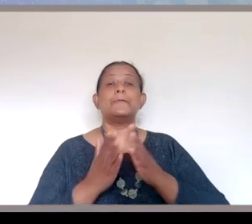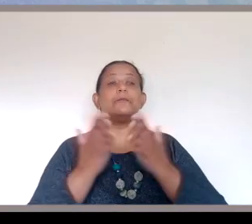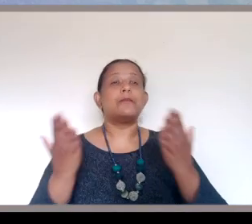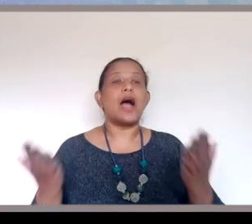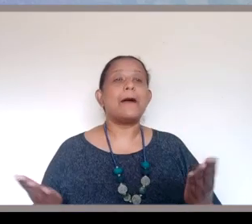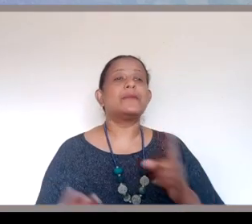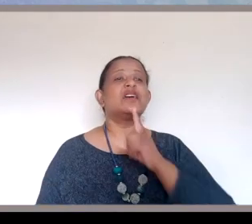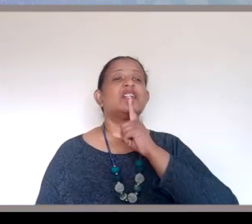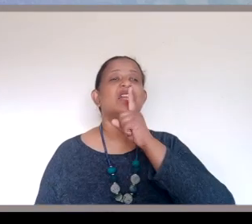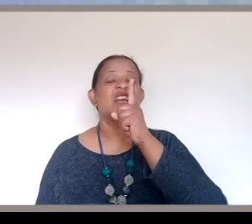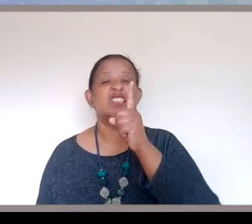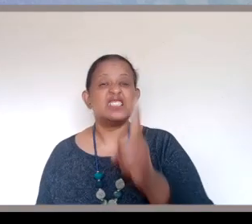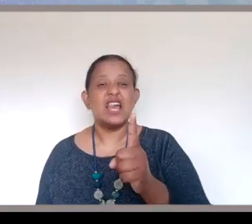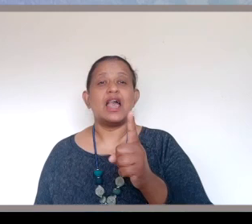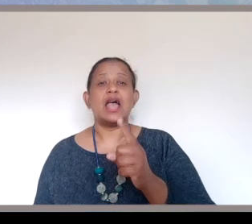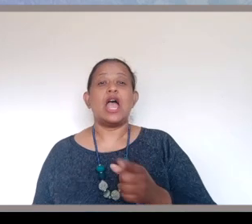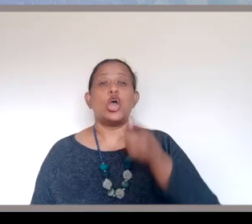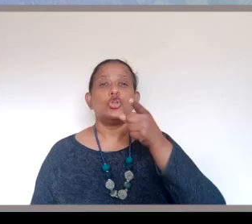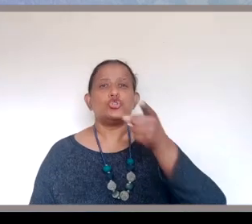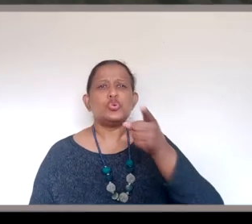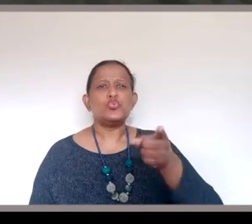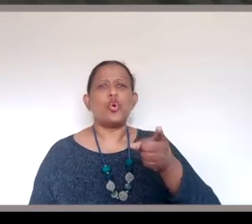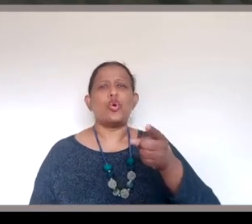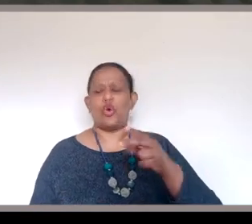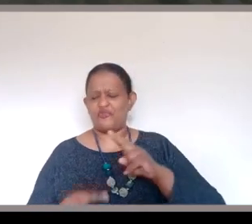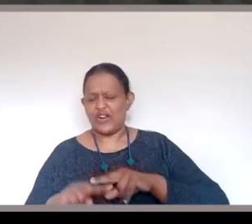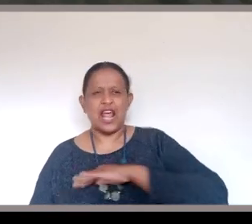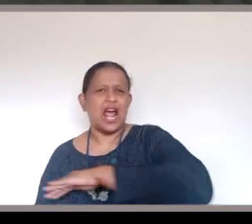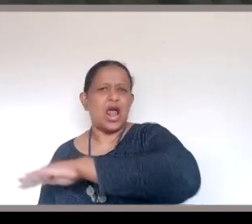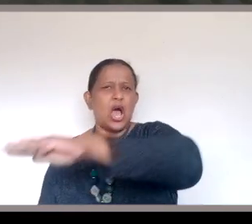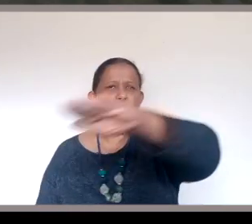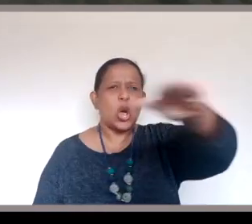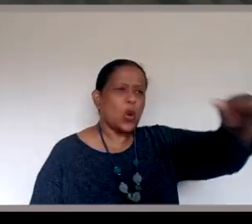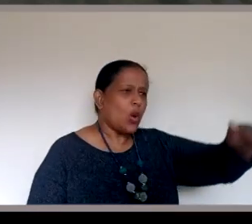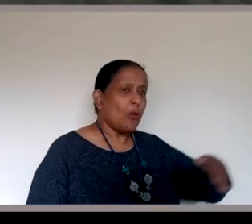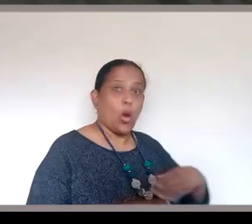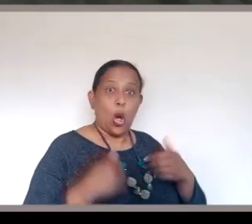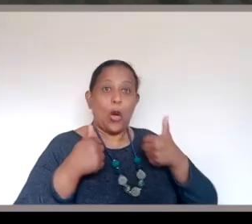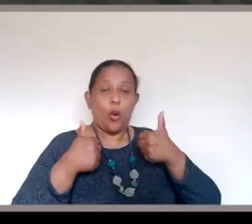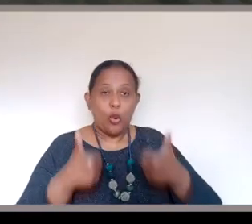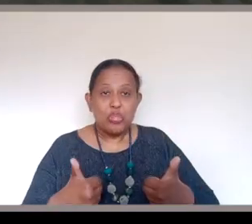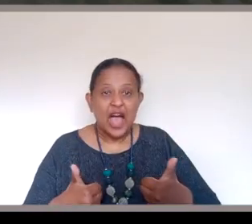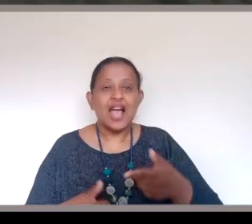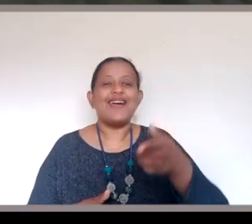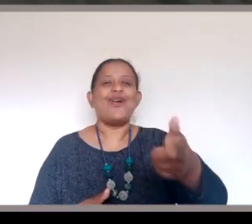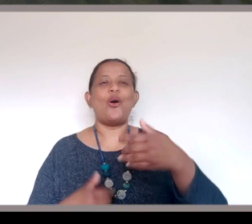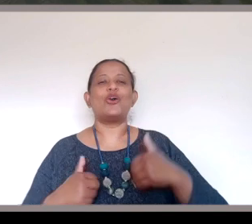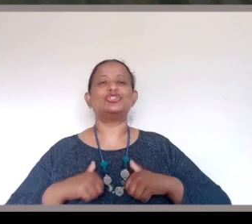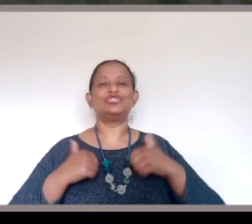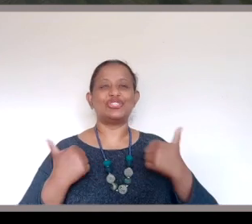calls you, drop the receiver and forget it. 1 Corinthians 15:33 says, "Do not